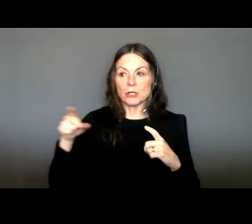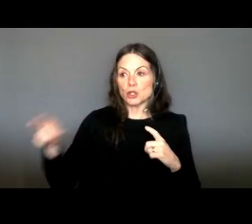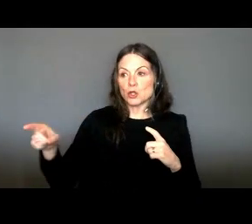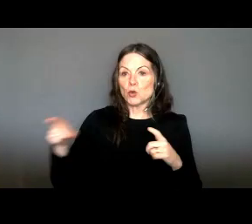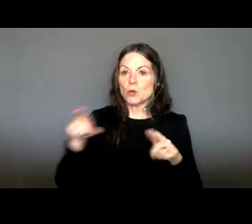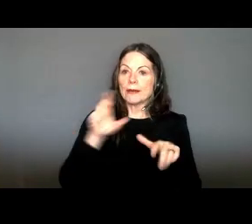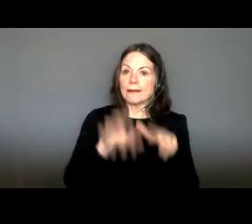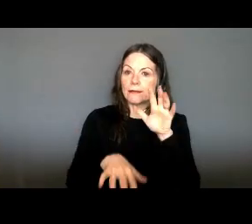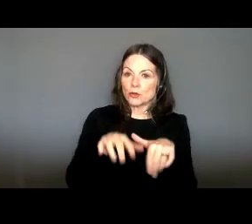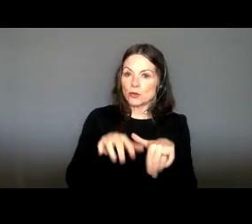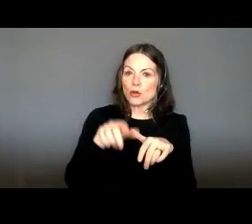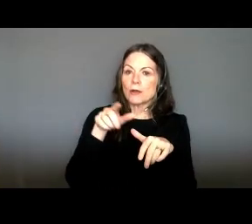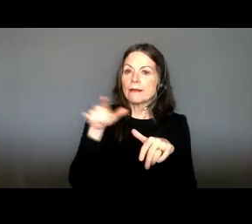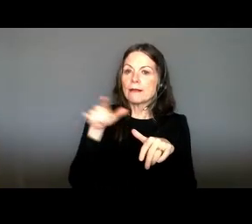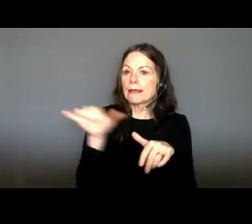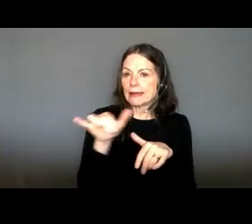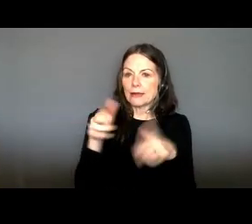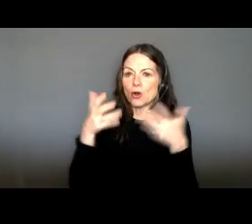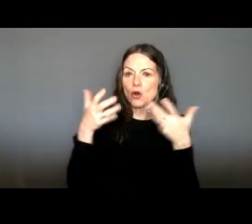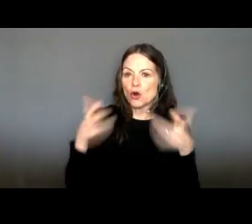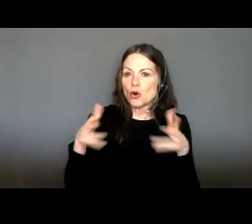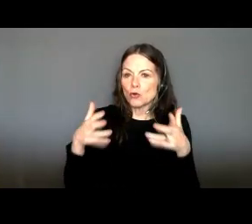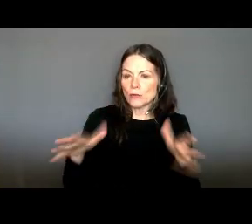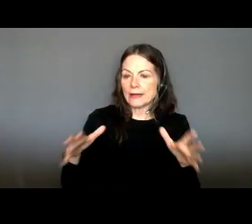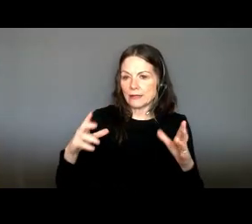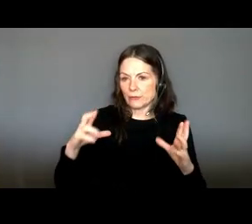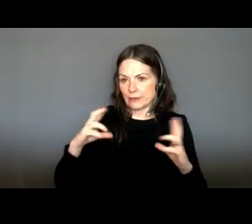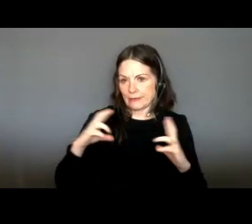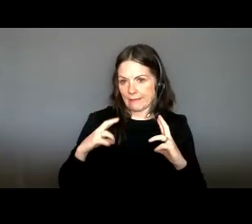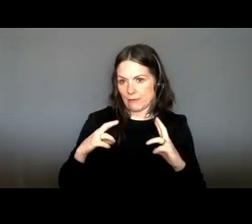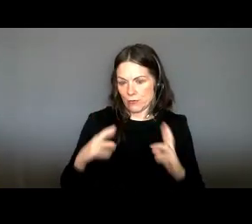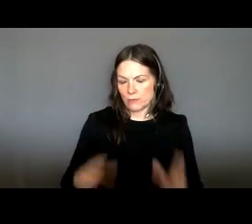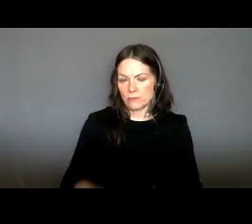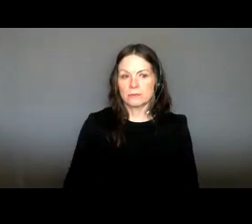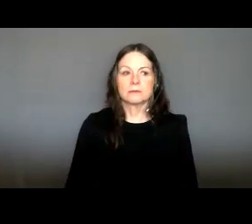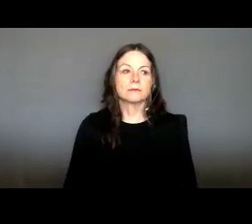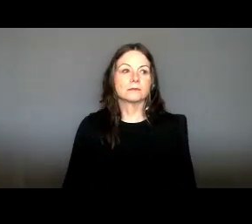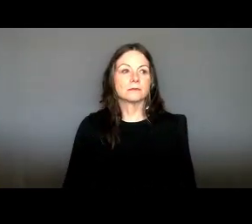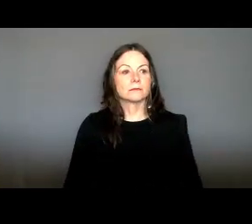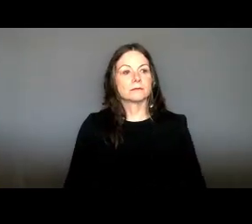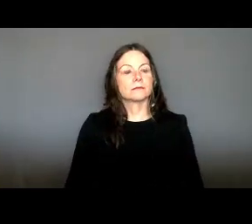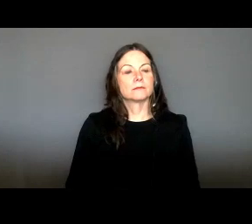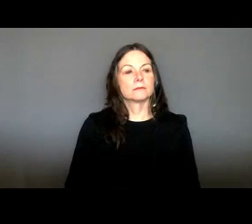So consider this as event happened already.